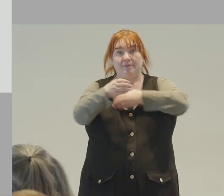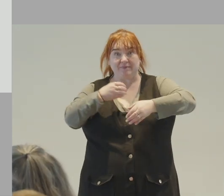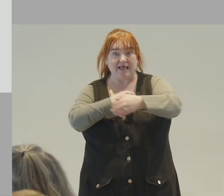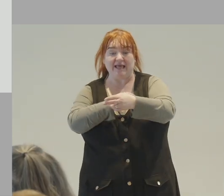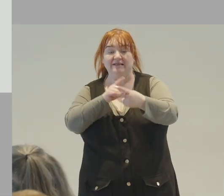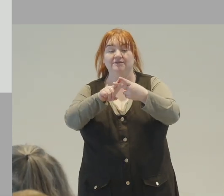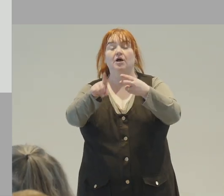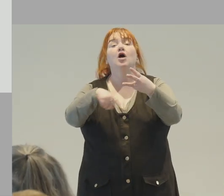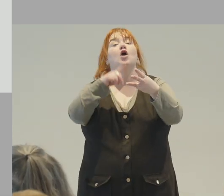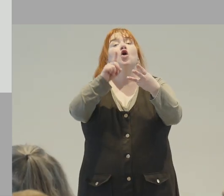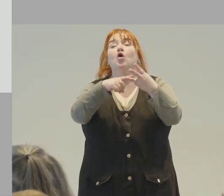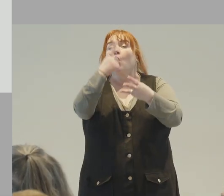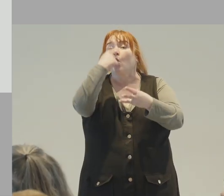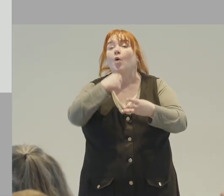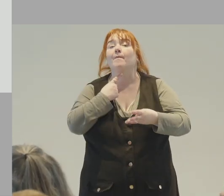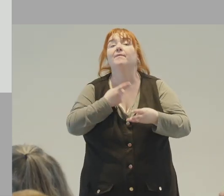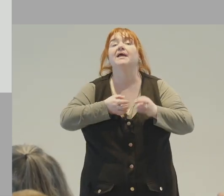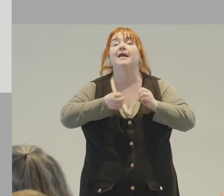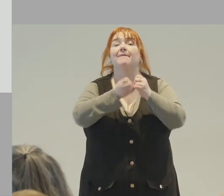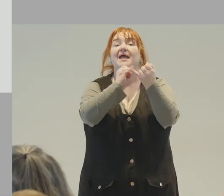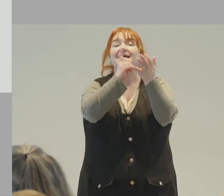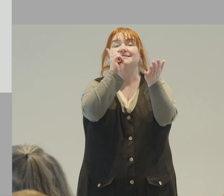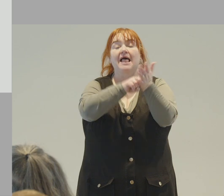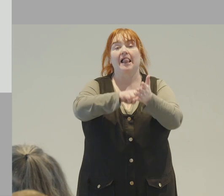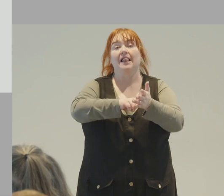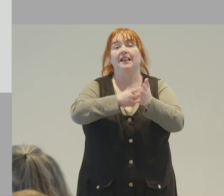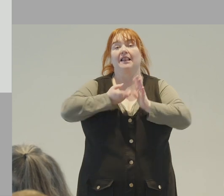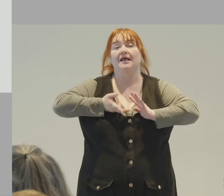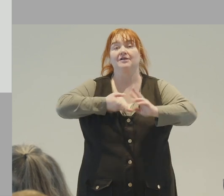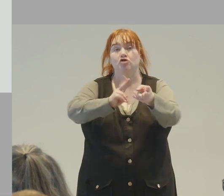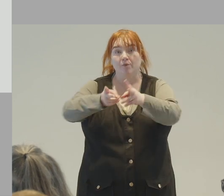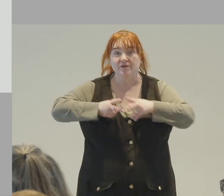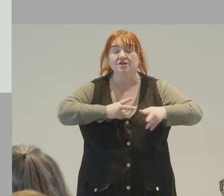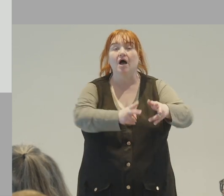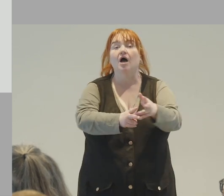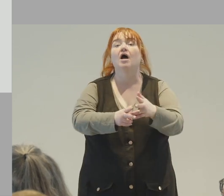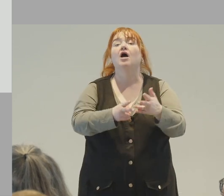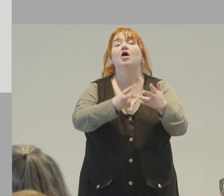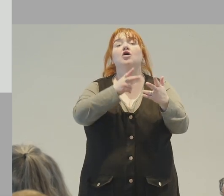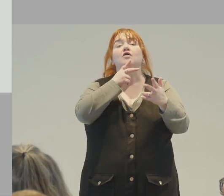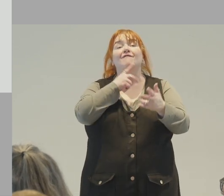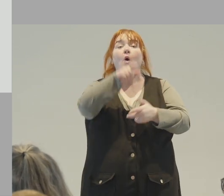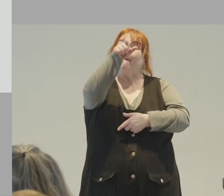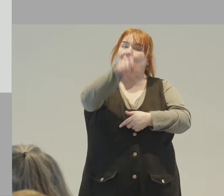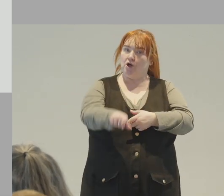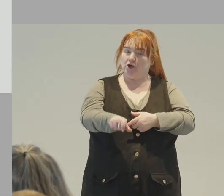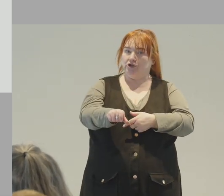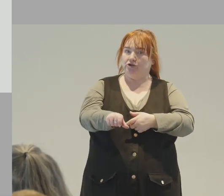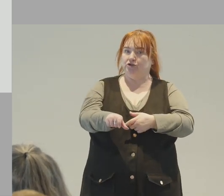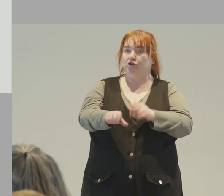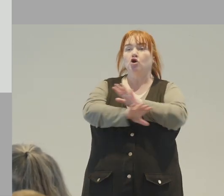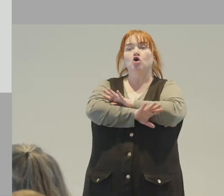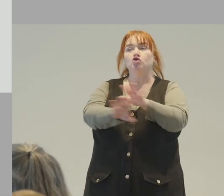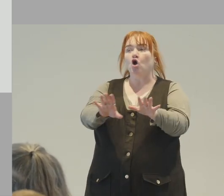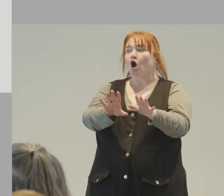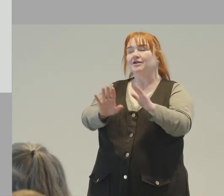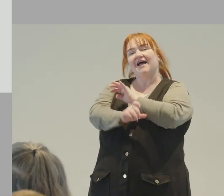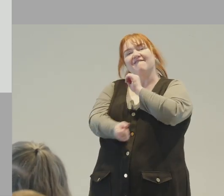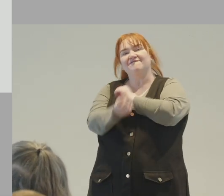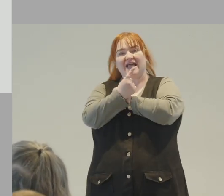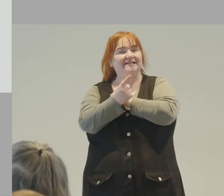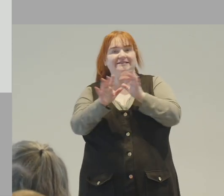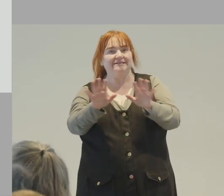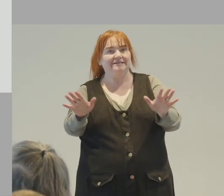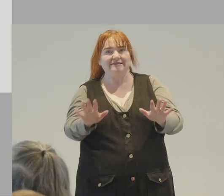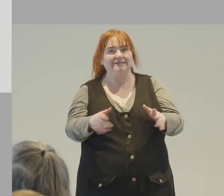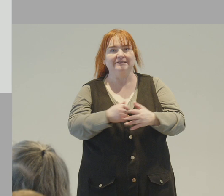interpreter. Just to use an example from today, it will cover a BSL interpreter for a person. Let's remember, it will not cover a BSL interpreter